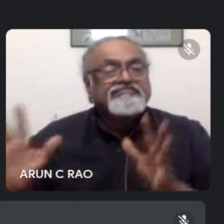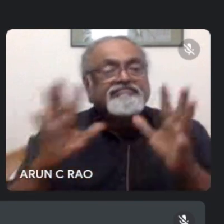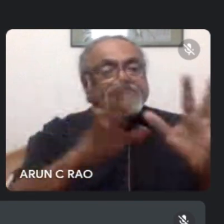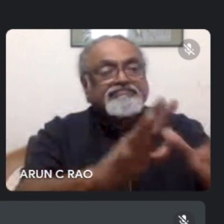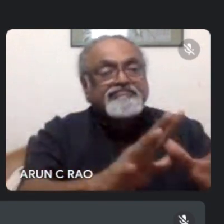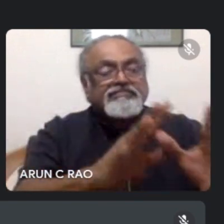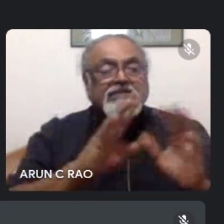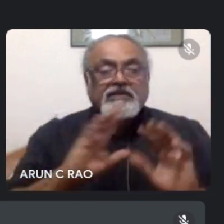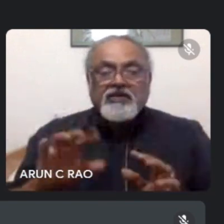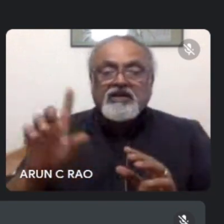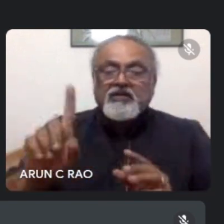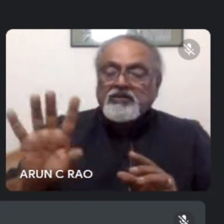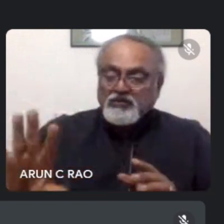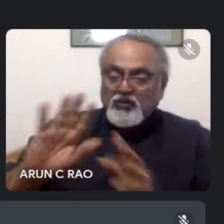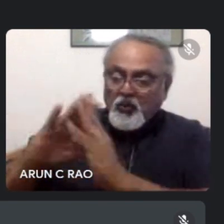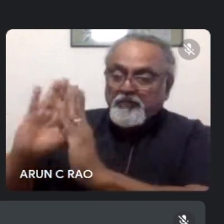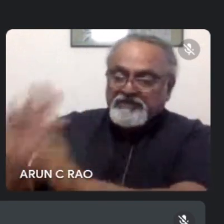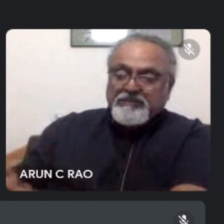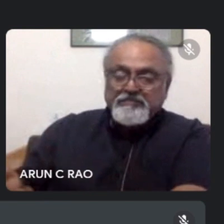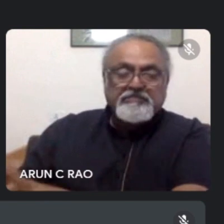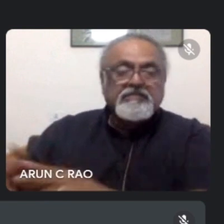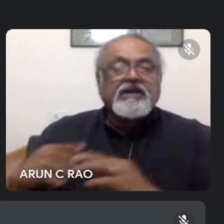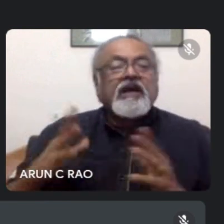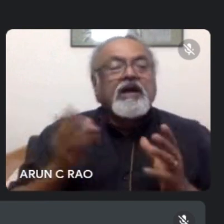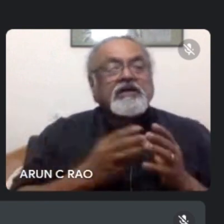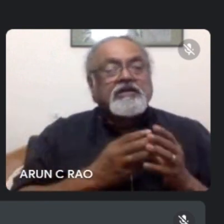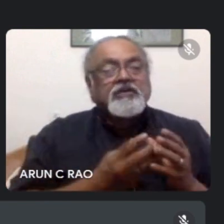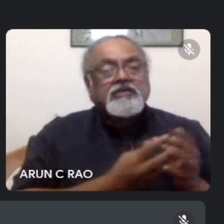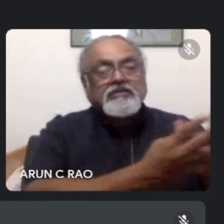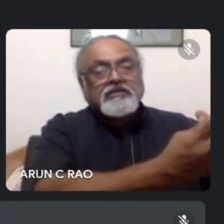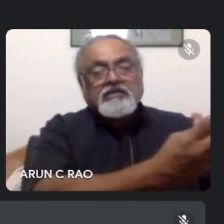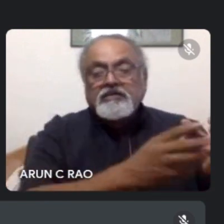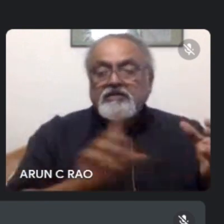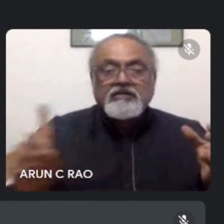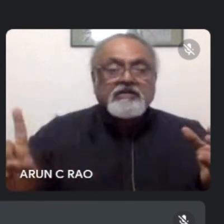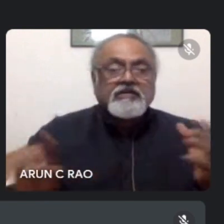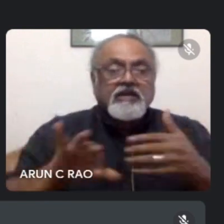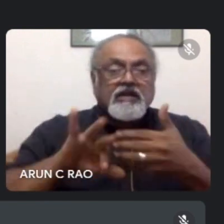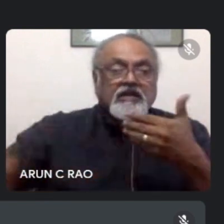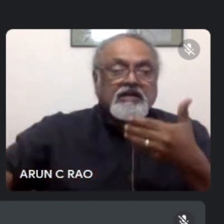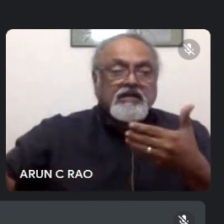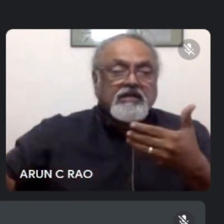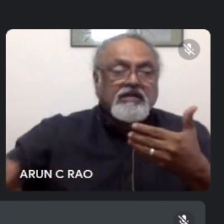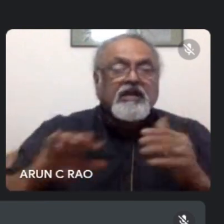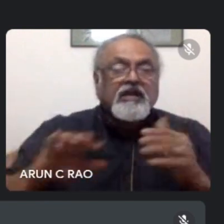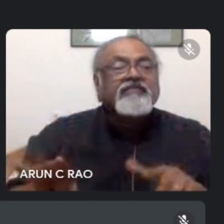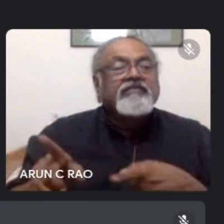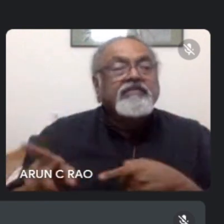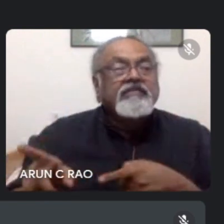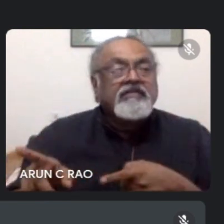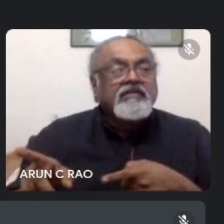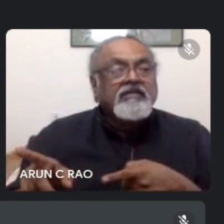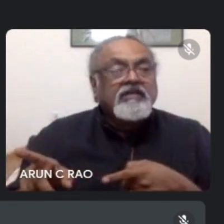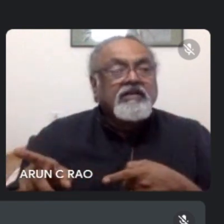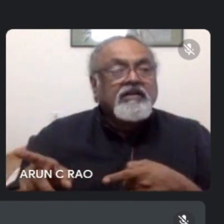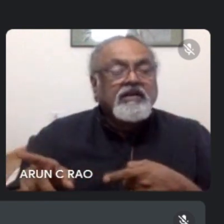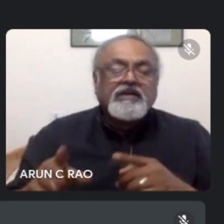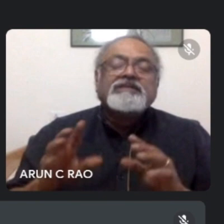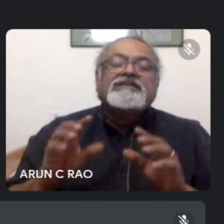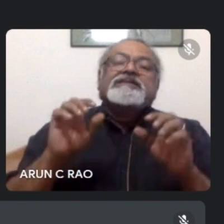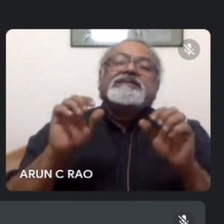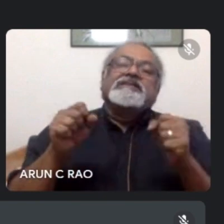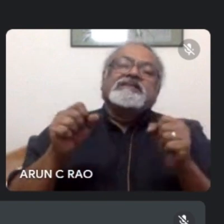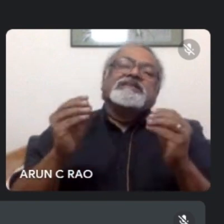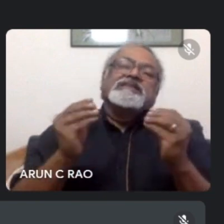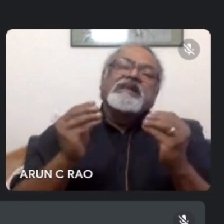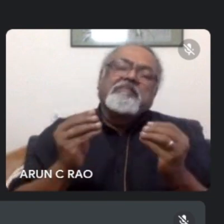though they are not part of the normal society. So it's really sad. Yes, to a certain extent there has been a little